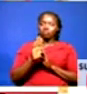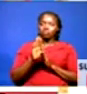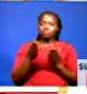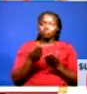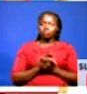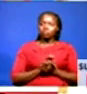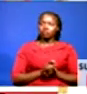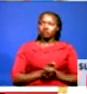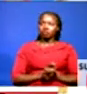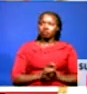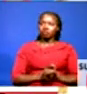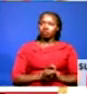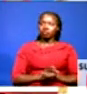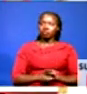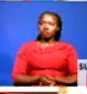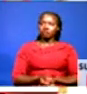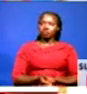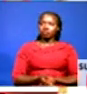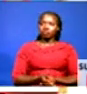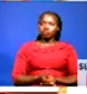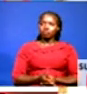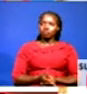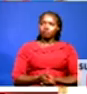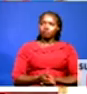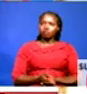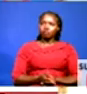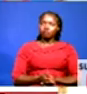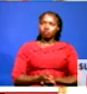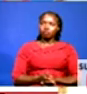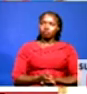reporting for Prime Edition from the EAC headquarters in Arusha, Tanzania.